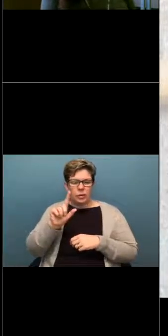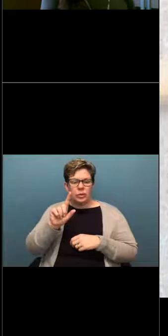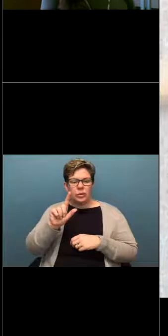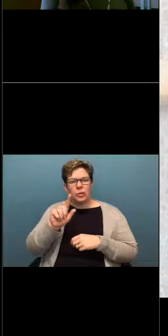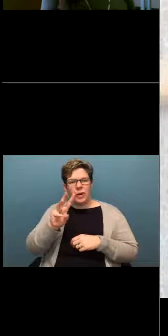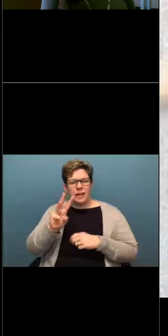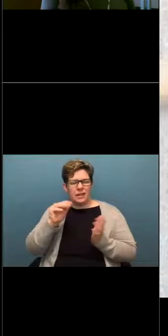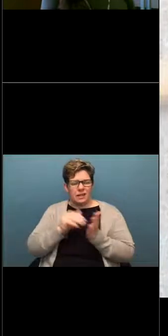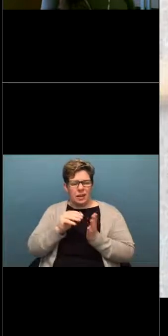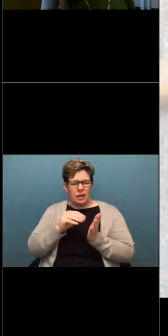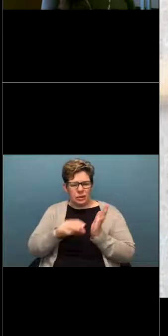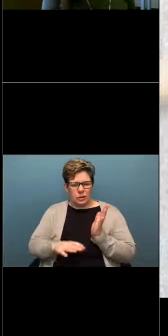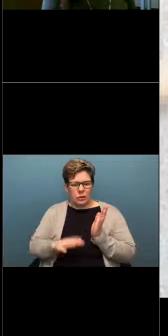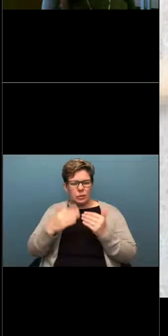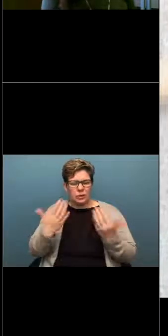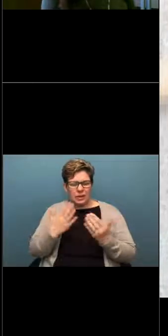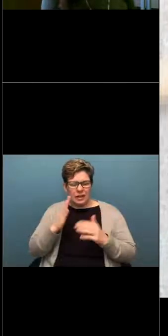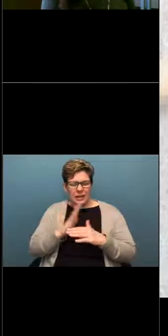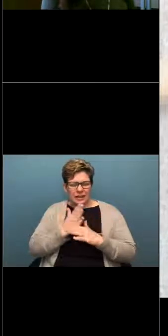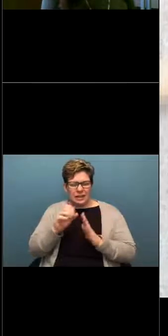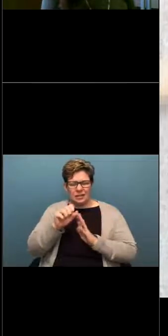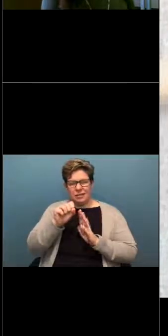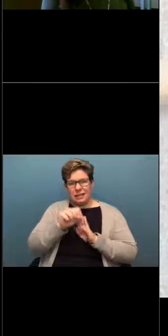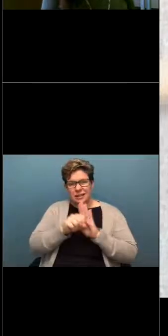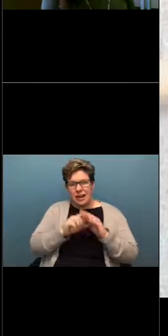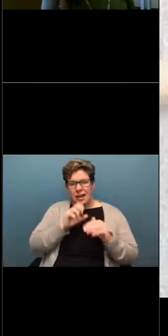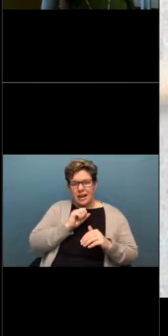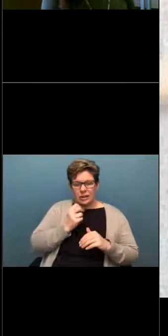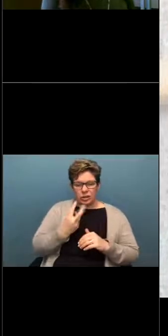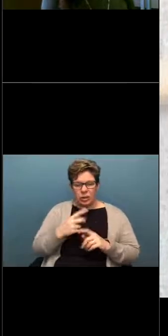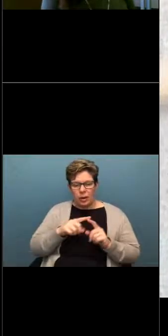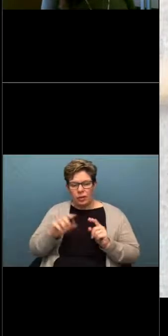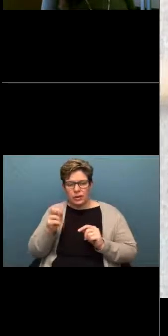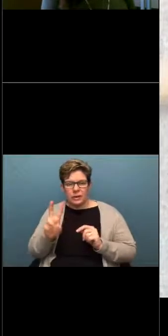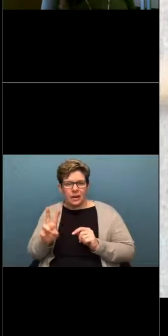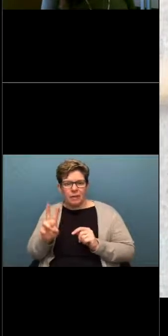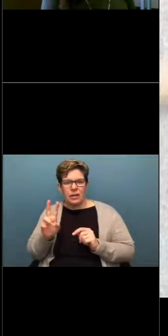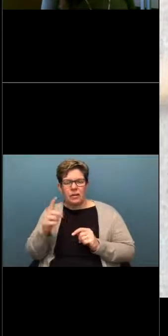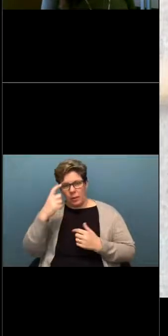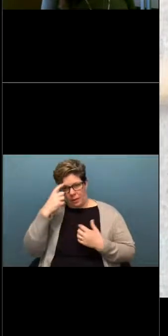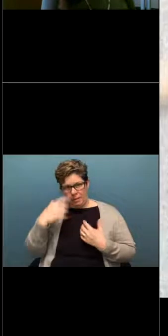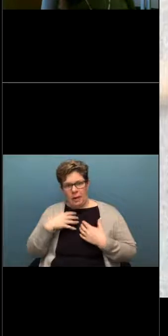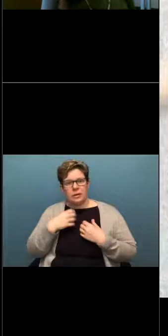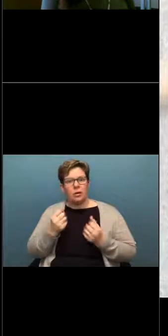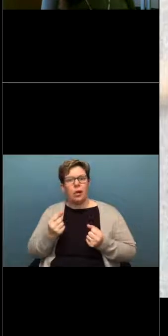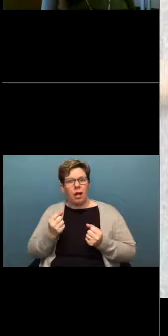1.2 million people in Idaho live in an area or a zip code or geographical place